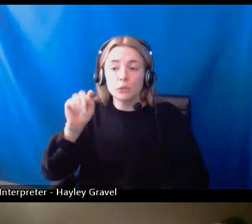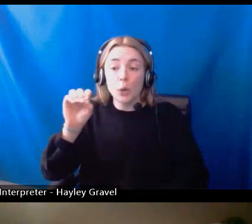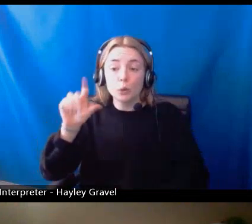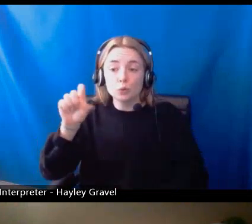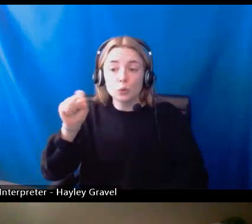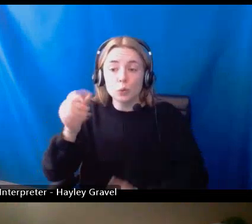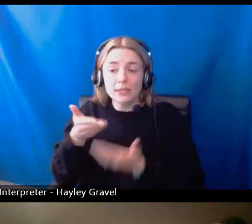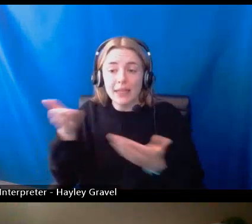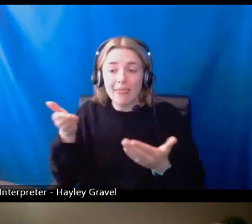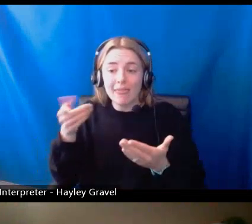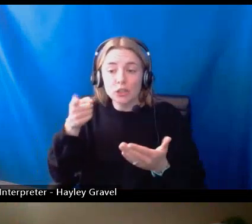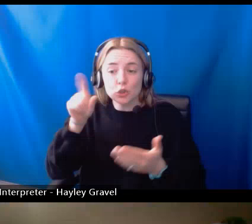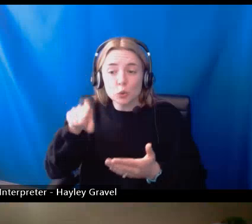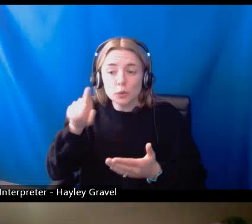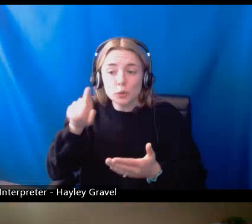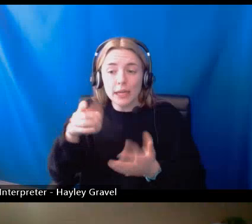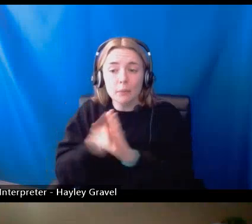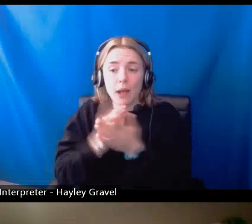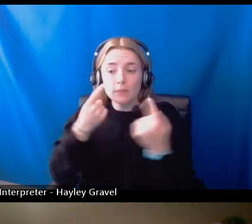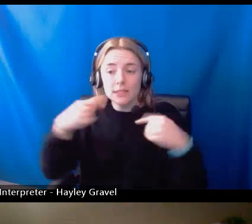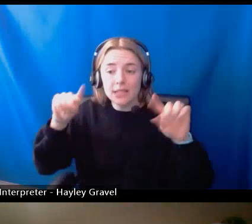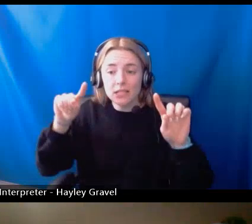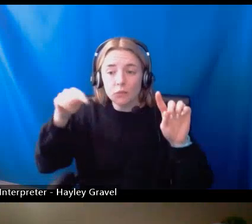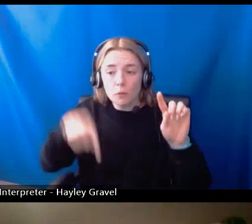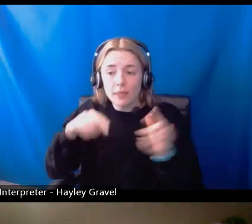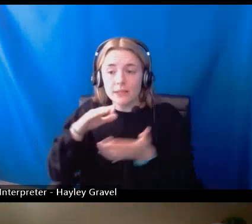need to be successful within this,